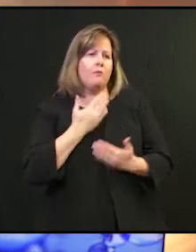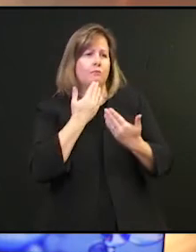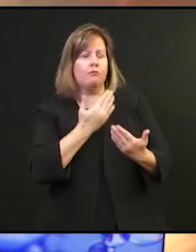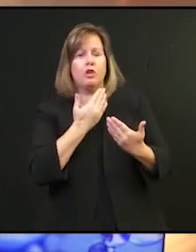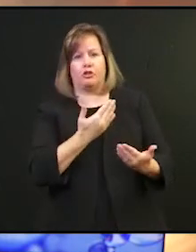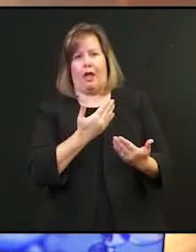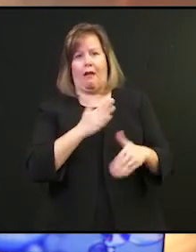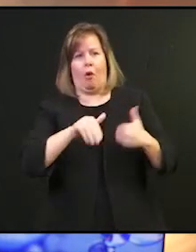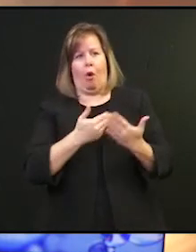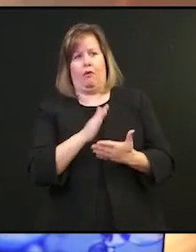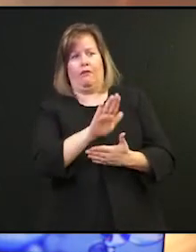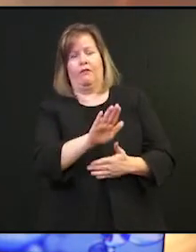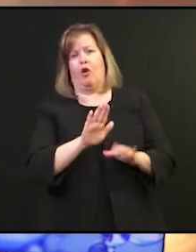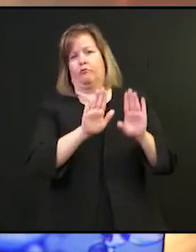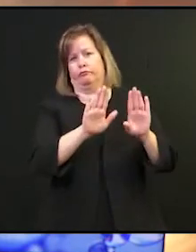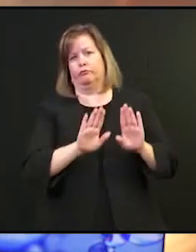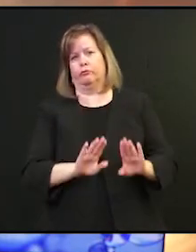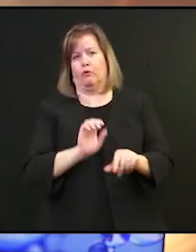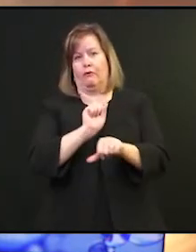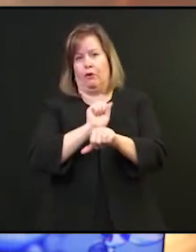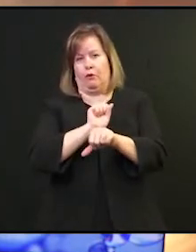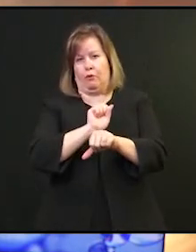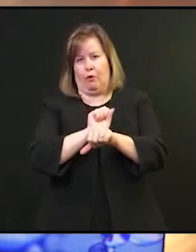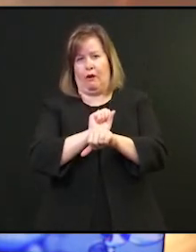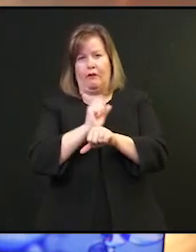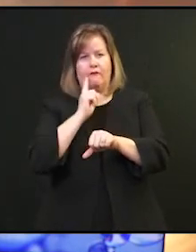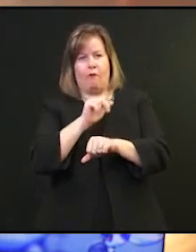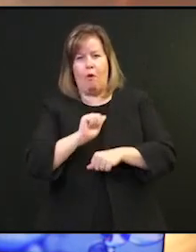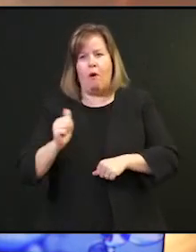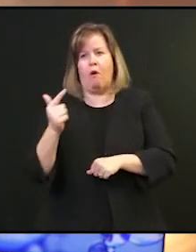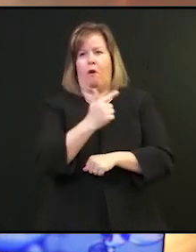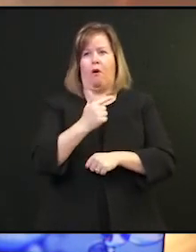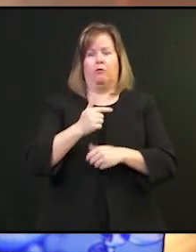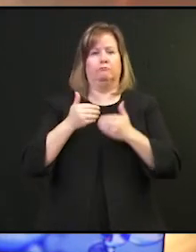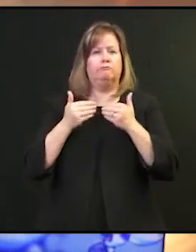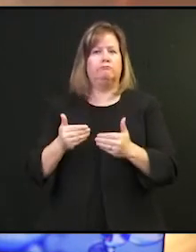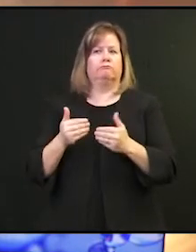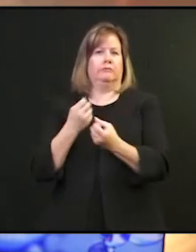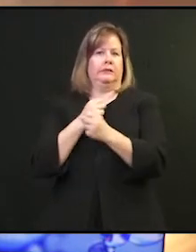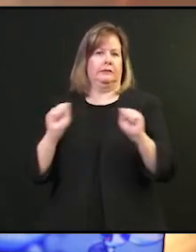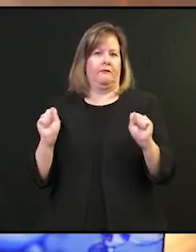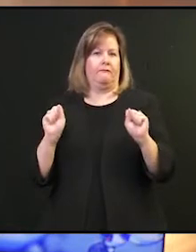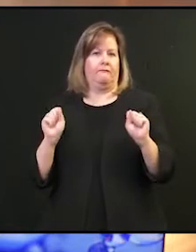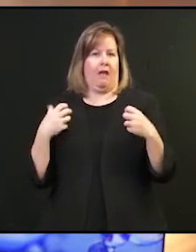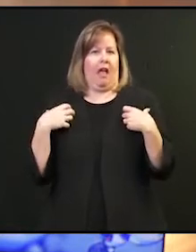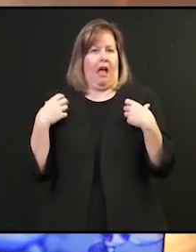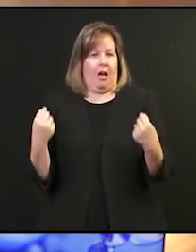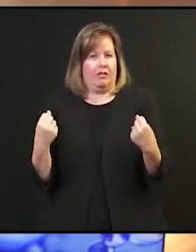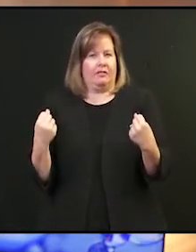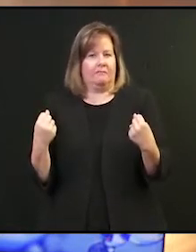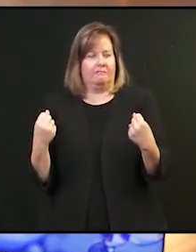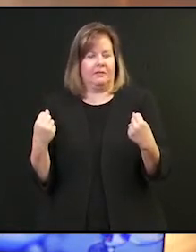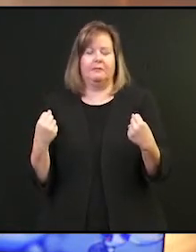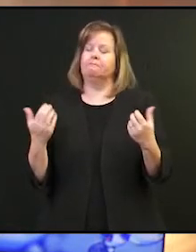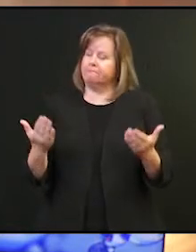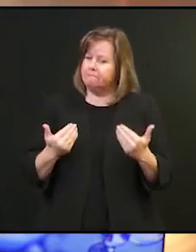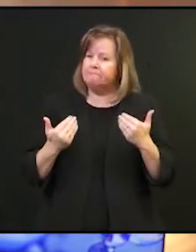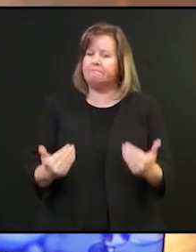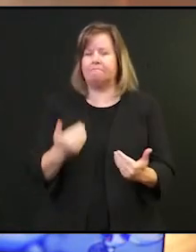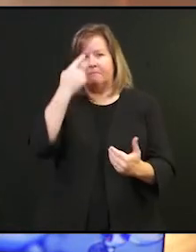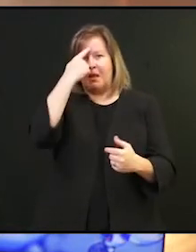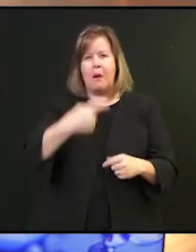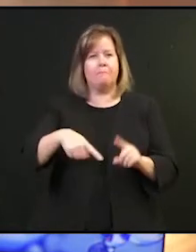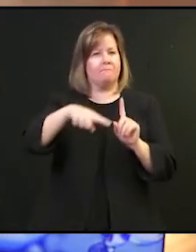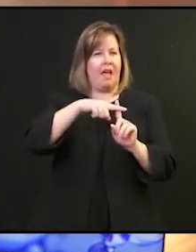the terrific work that they do to keep all of us healthy and safe. And I want to encourage you to stay positive, stay